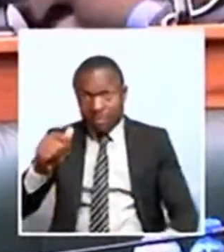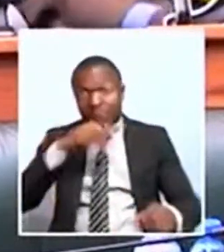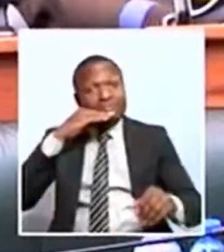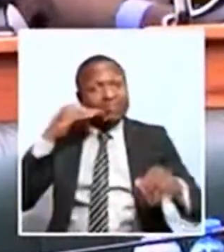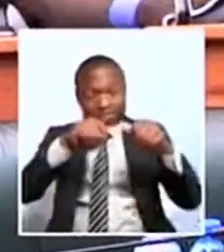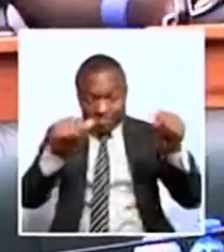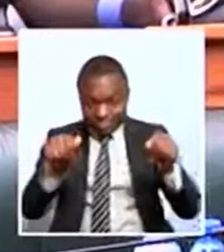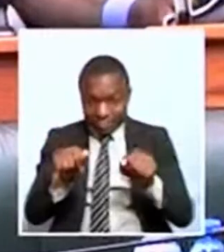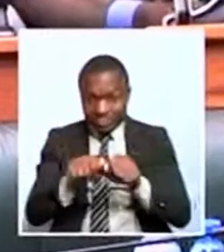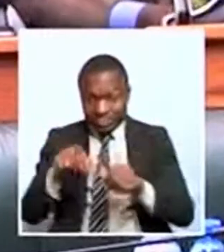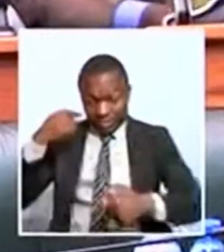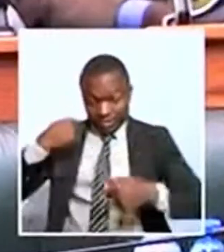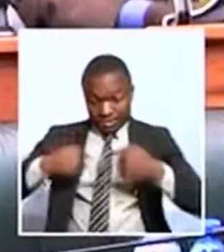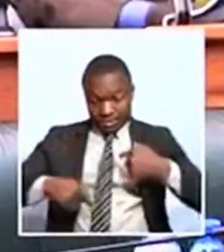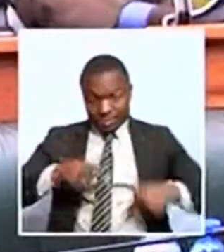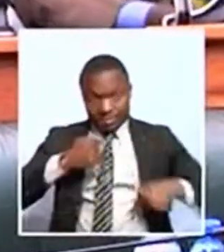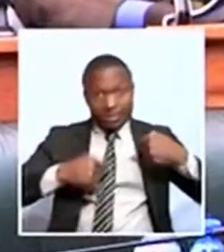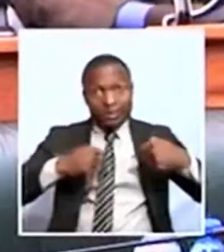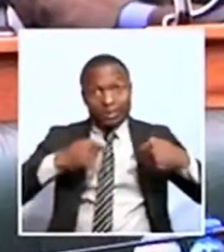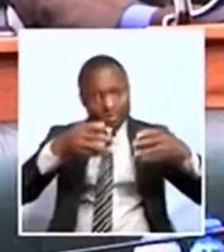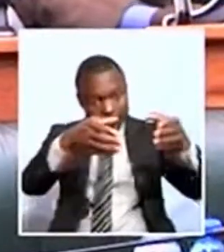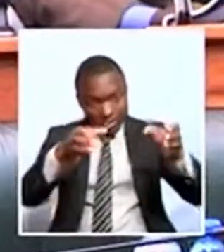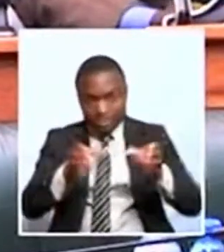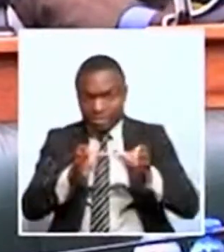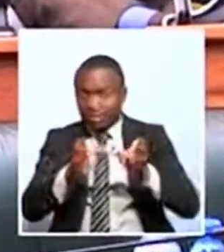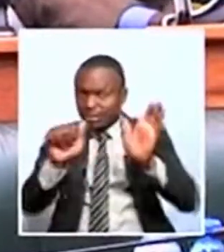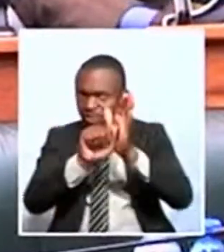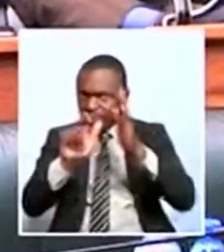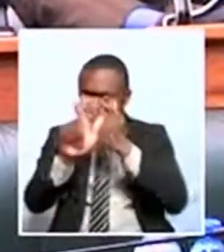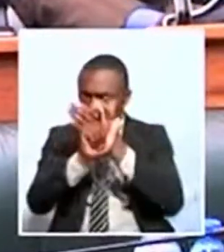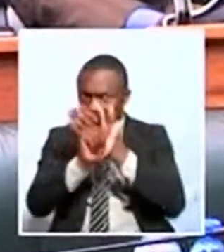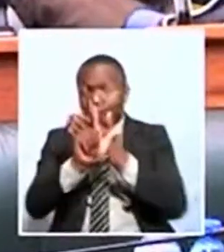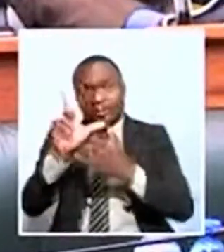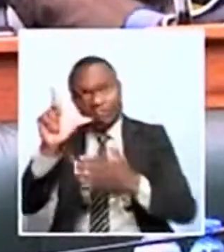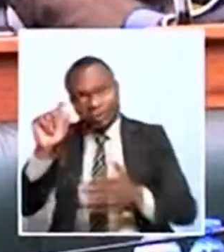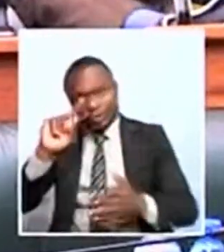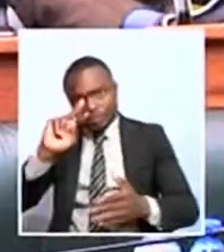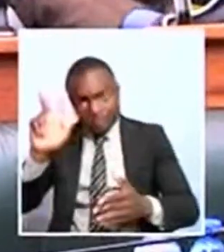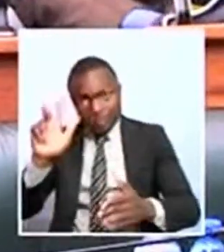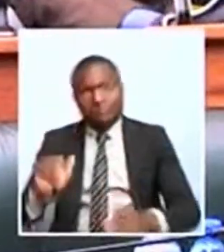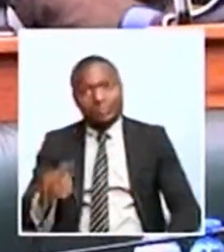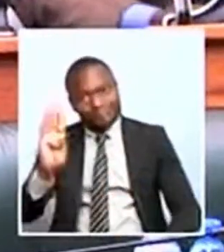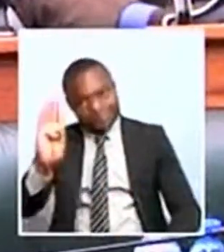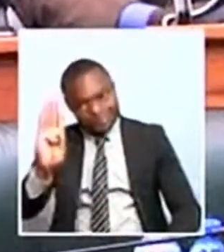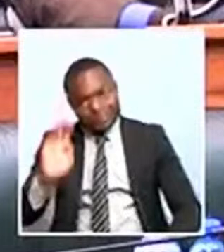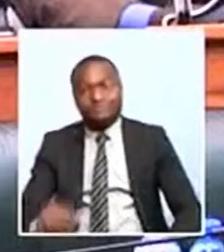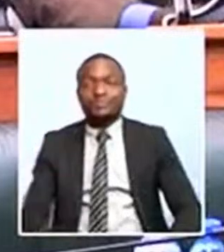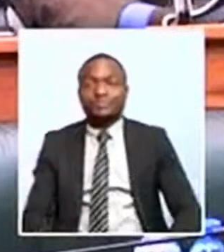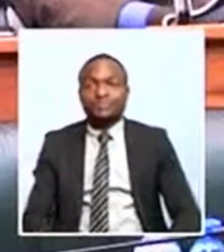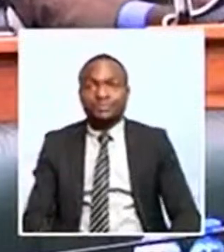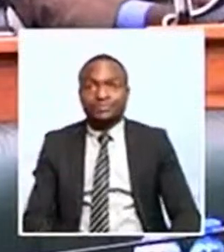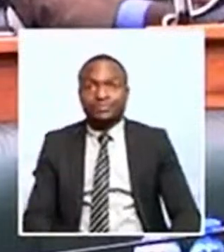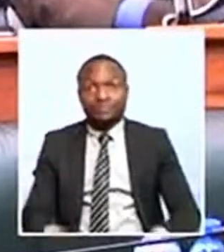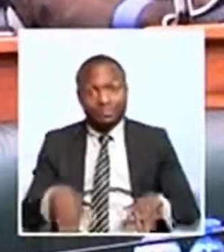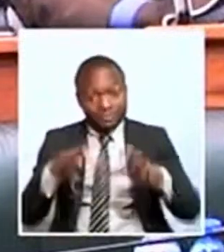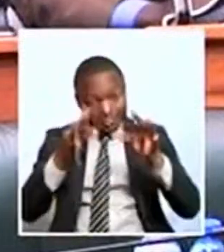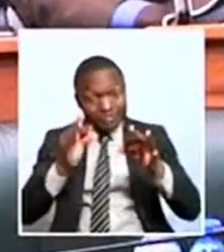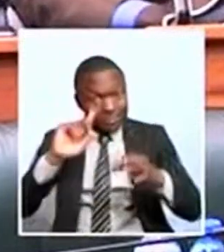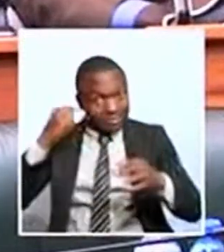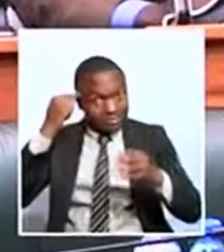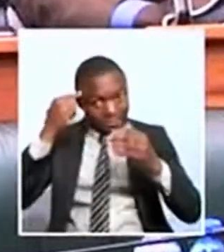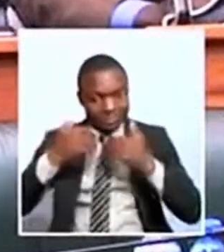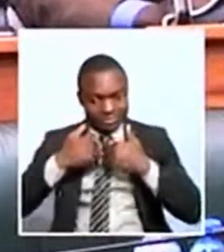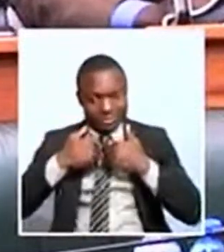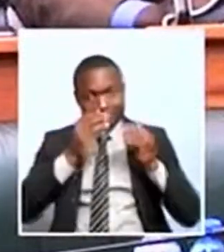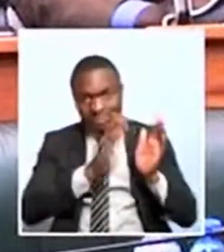Kamfisa Parliamentary Constituency as of April 2023. B, whether the government has any